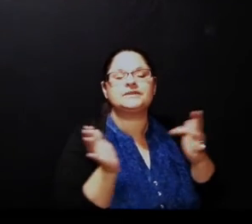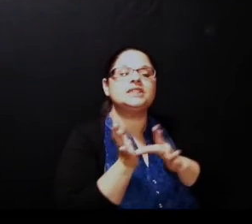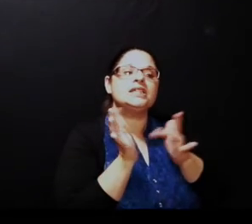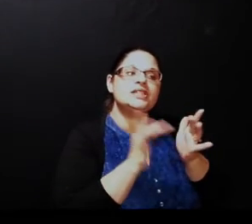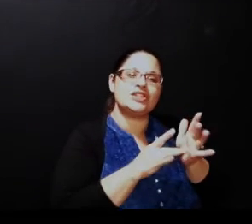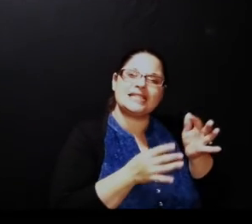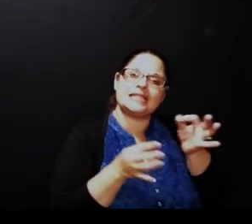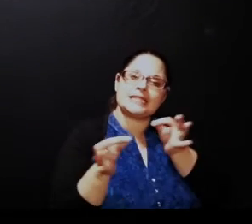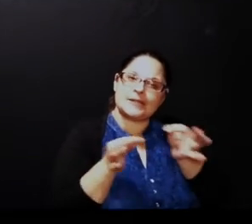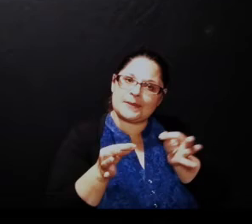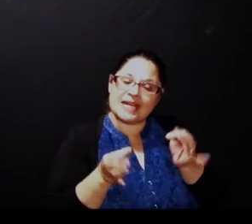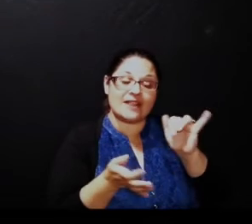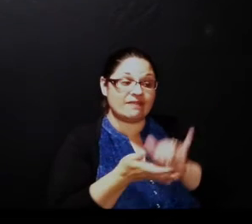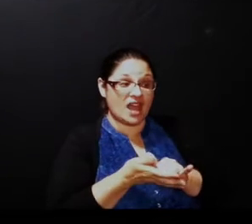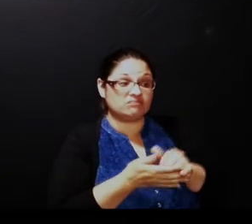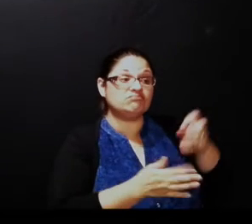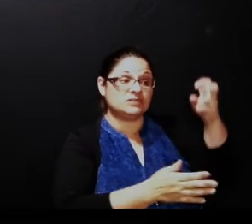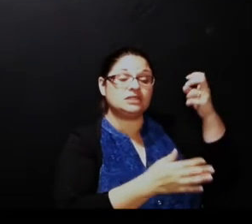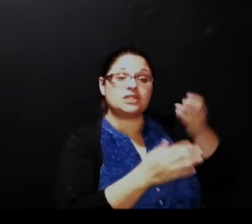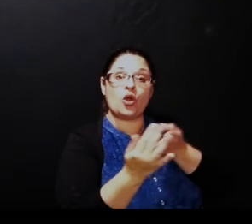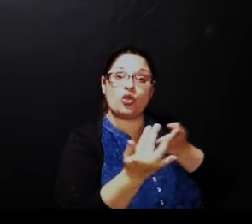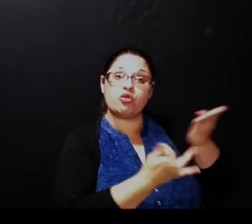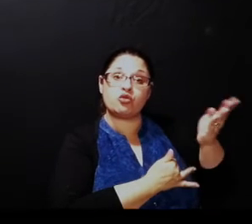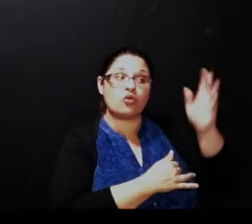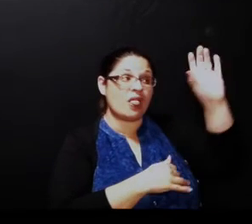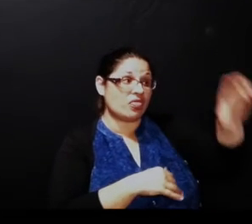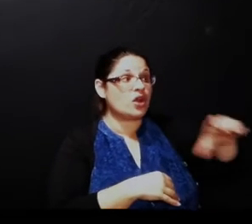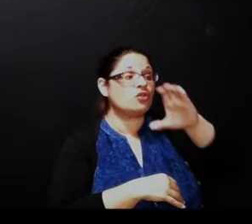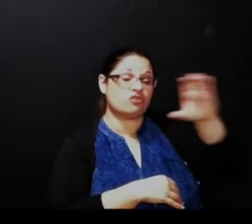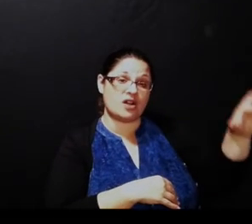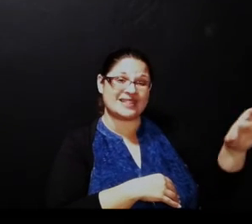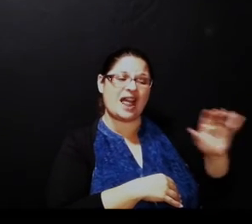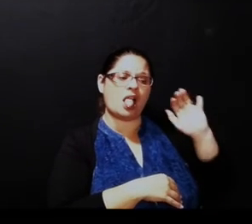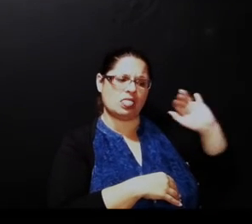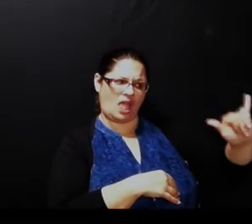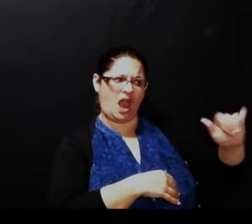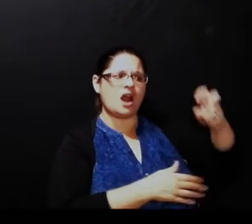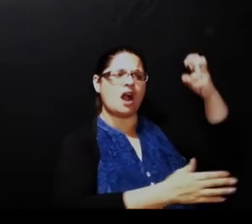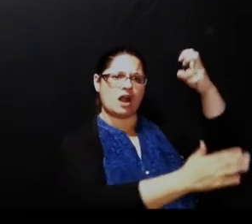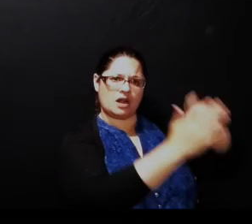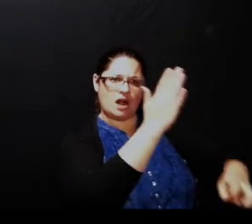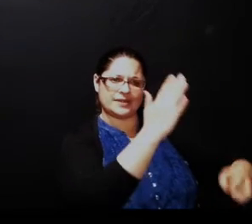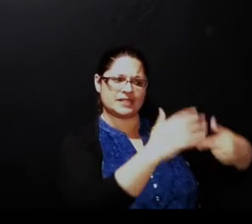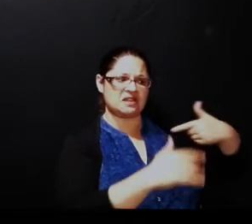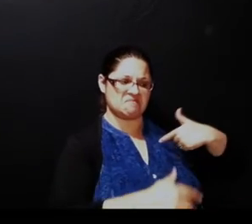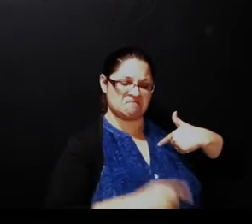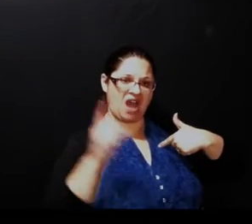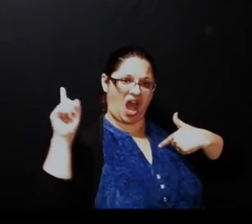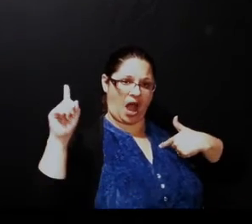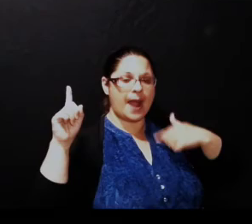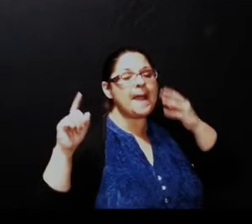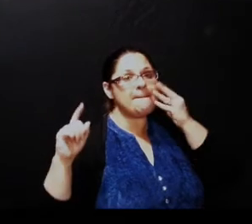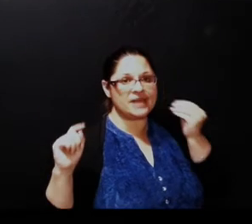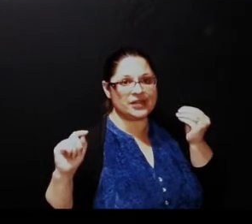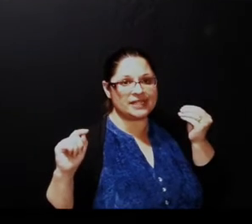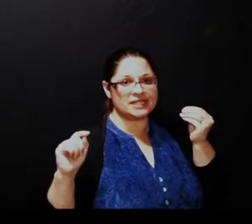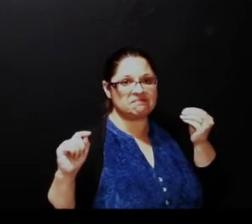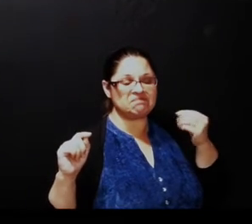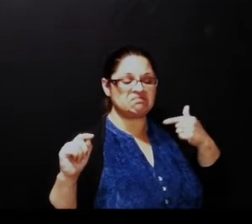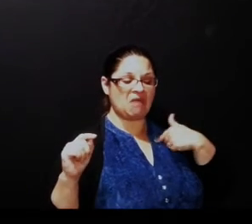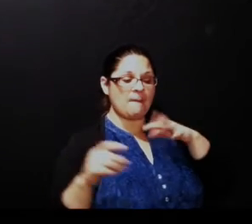cross, I am planting my life. I am investing my life. And through my